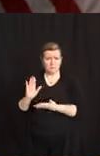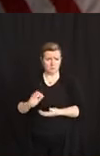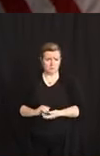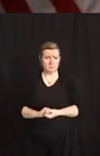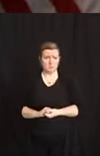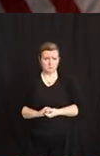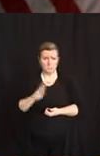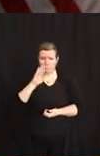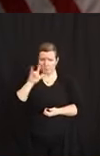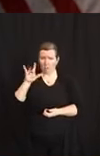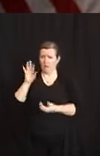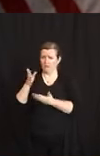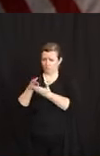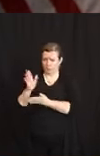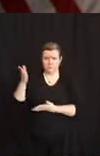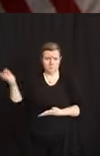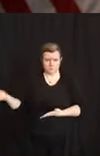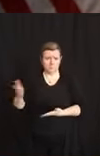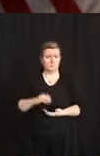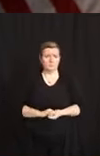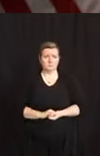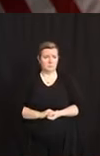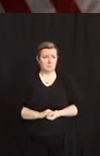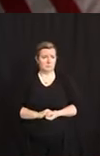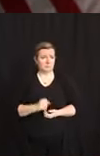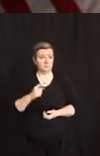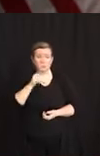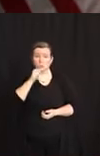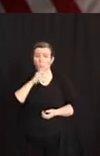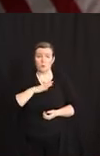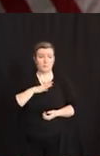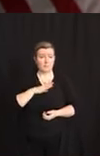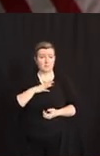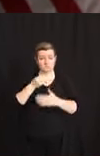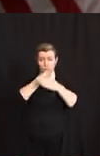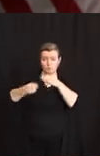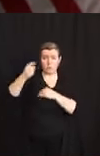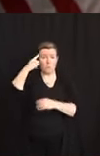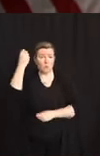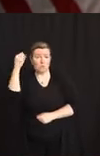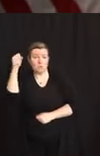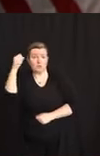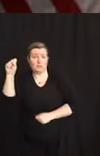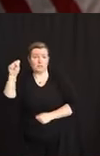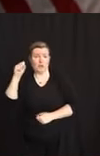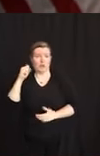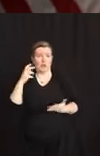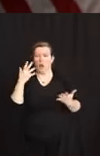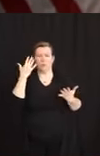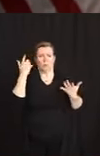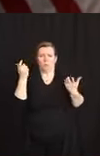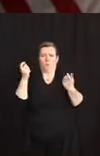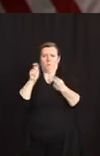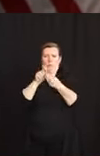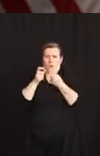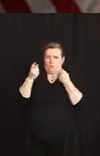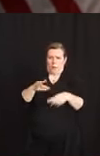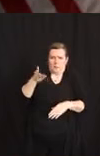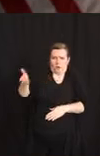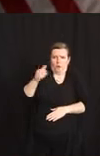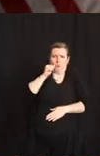them. I've got no insights, and I probably, even if I did have insights, one of the lawyers here would advise me not to share them with you. But I literally have